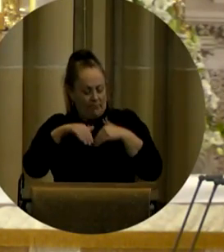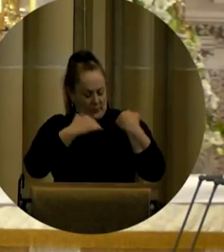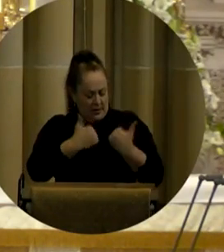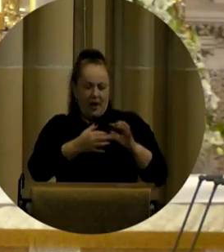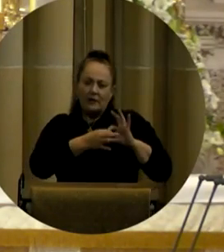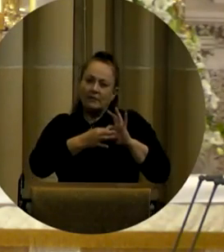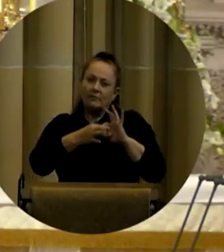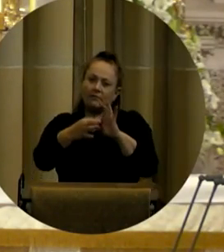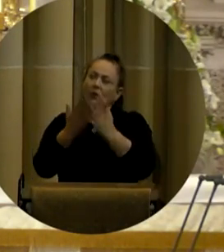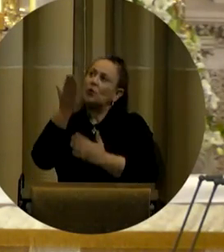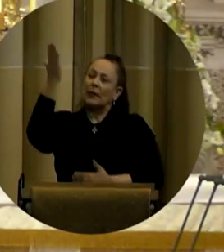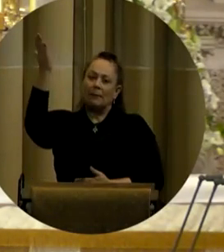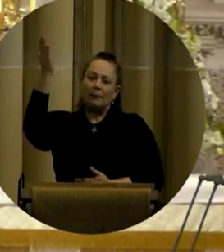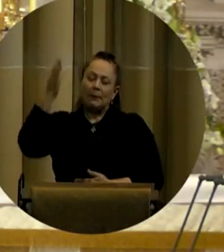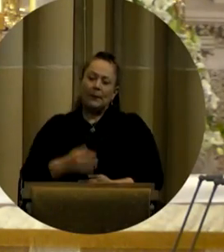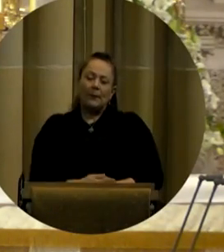lives,